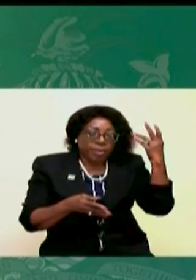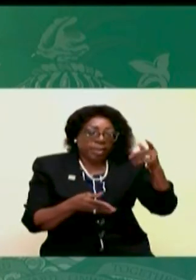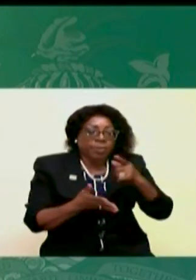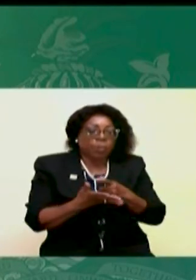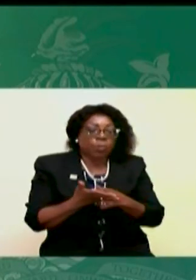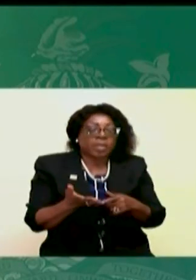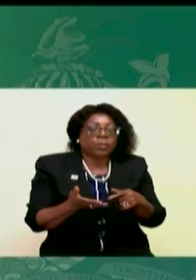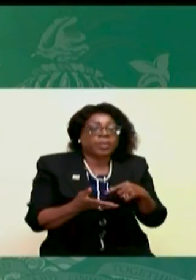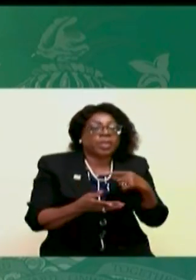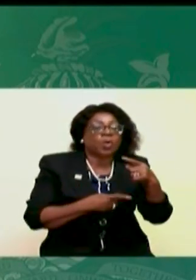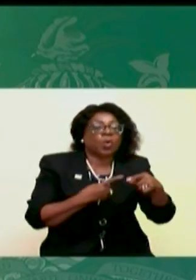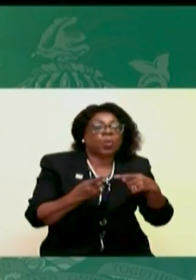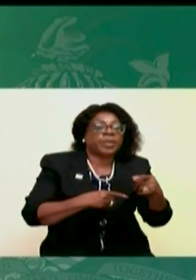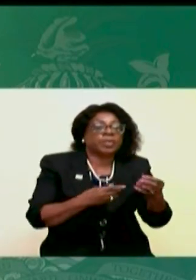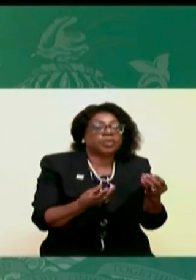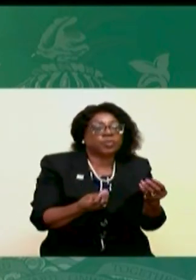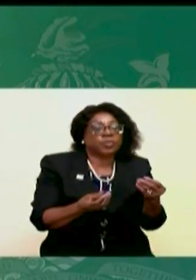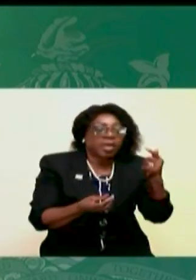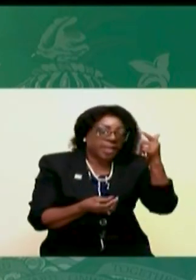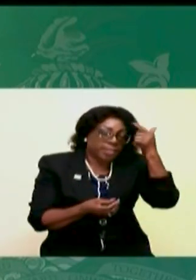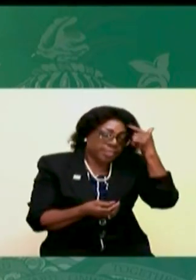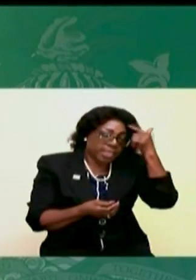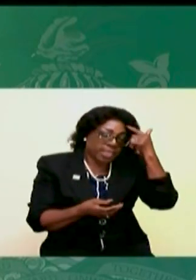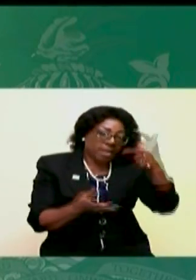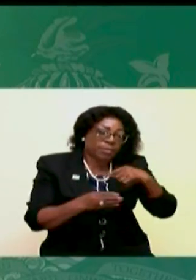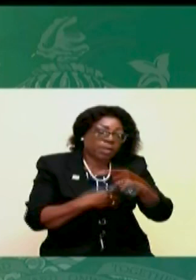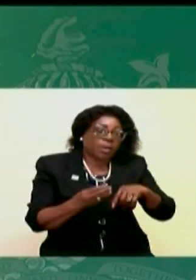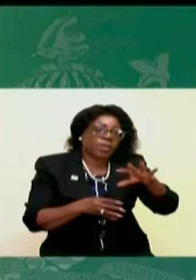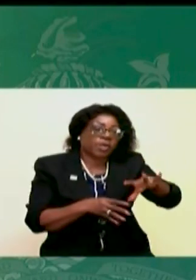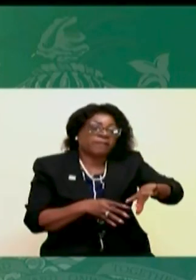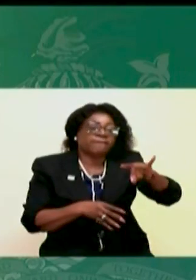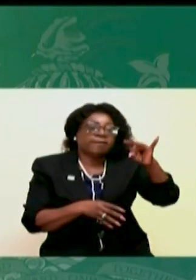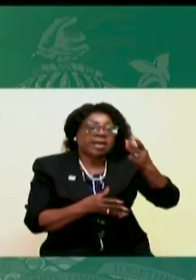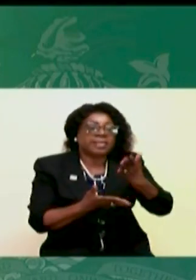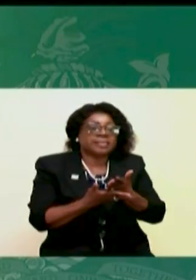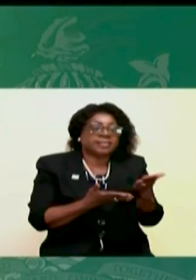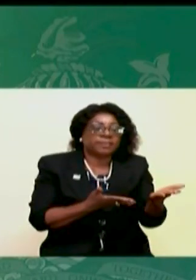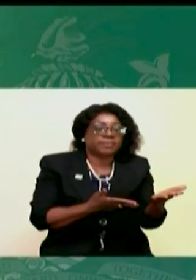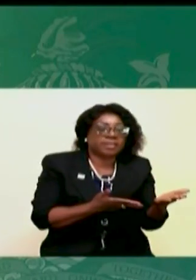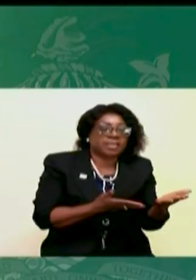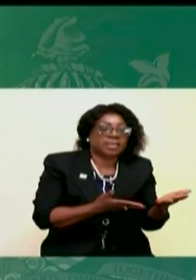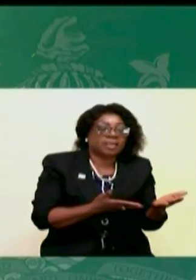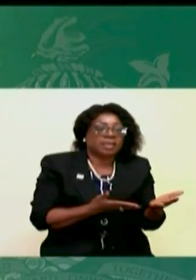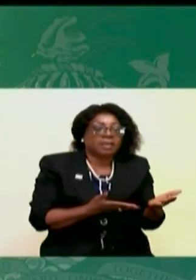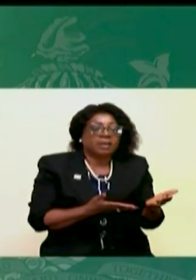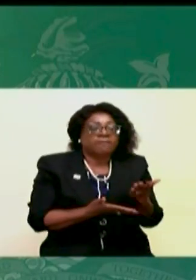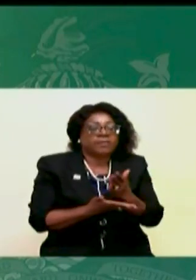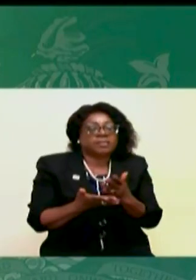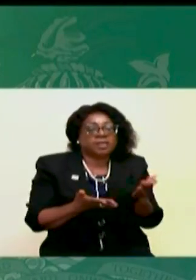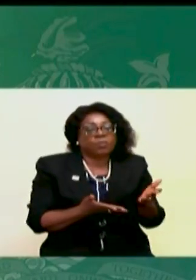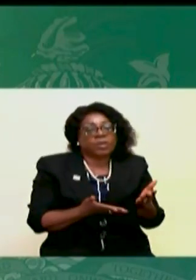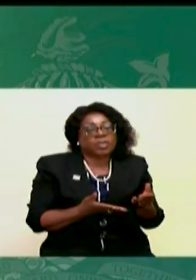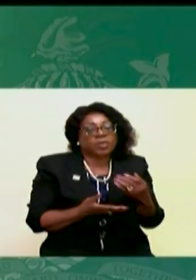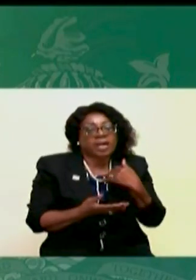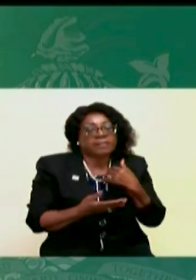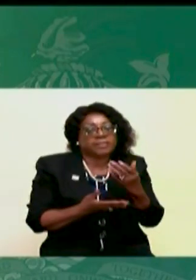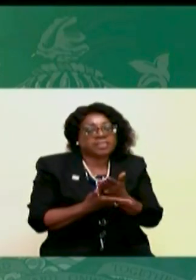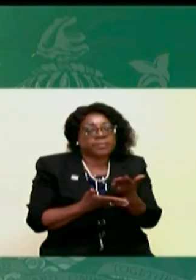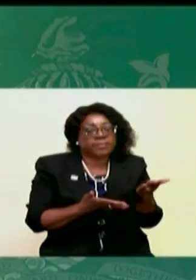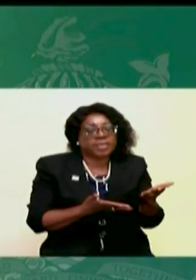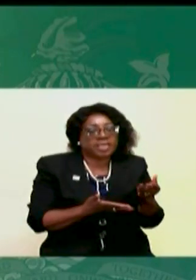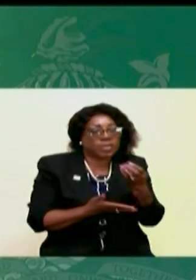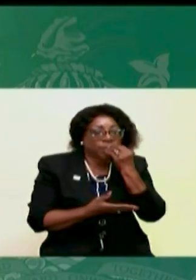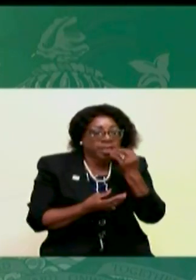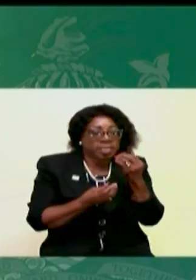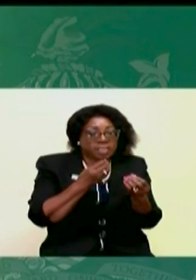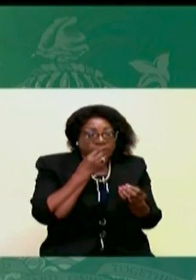do, thinking about how are we going to find something, a voucher or something, just for someone to have something to eat.